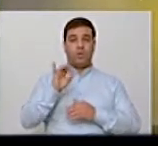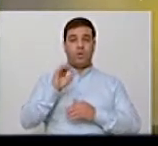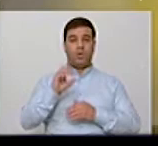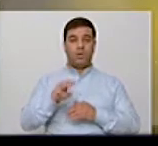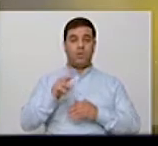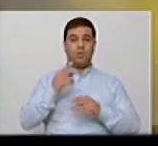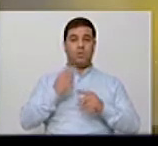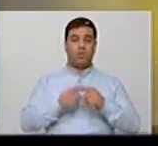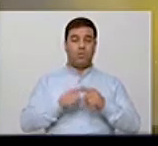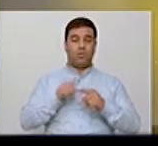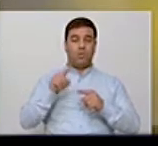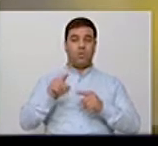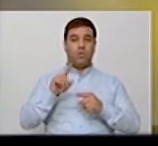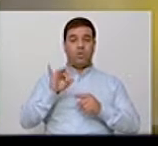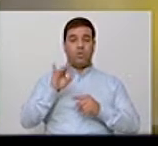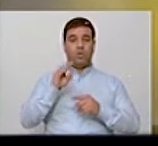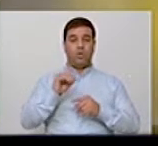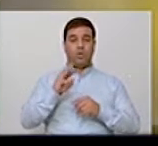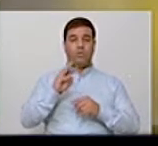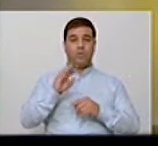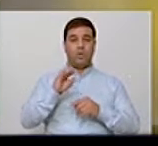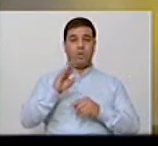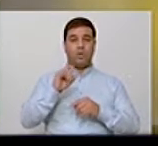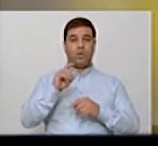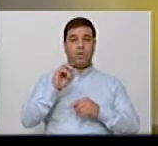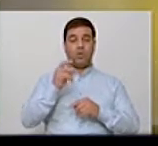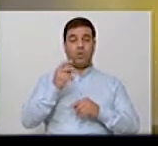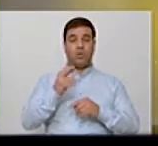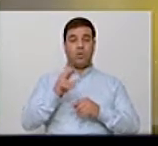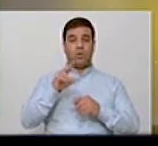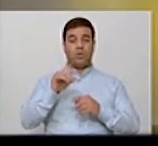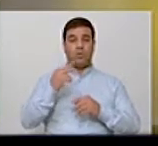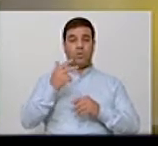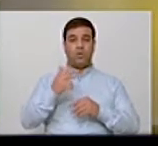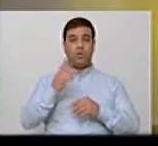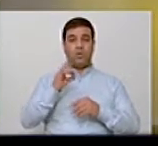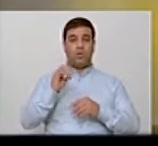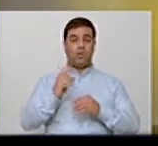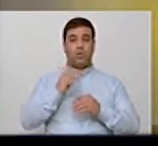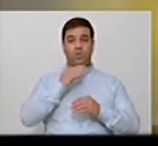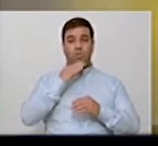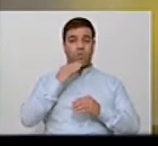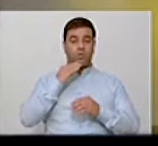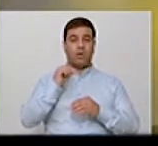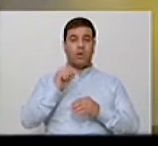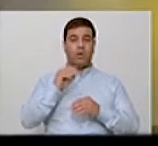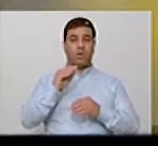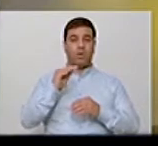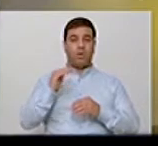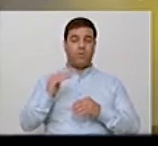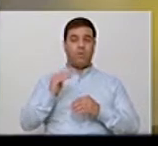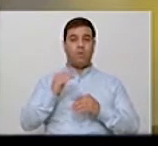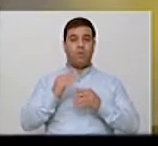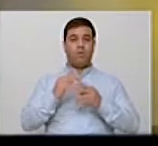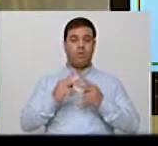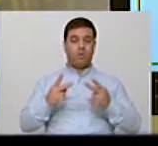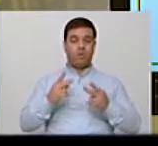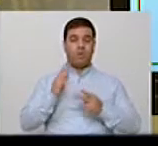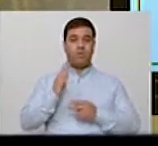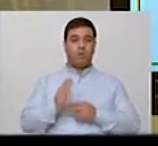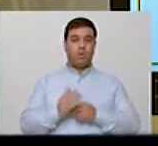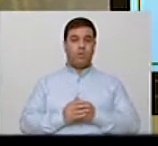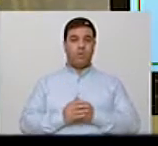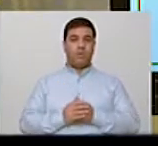shu hujayradagi mitoxondriyalarga nisbatan 30 barobar ko'p ATF hosil bo'lar ekan.